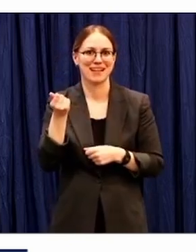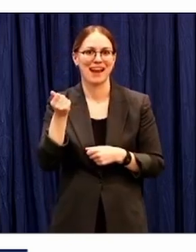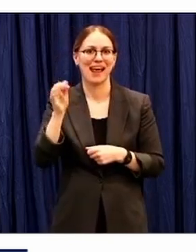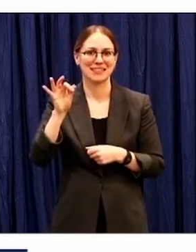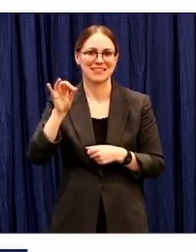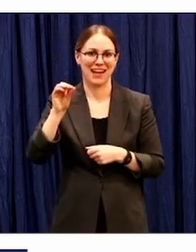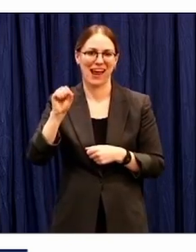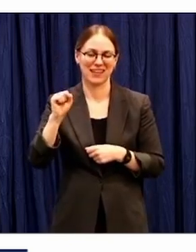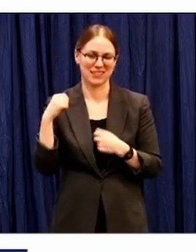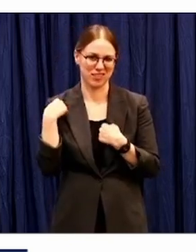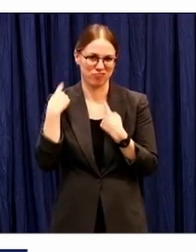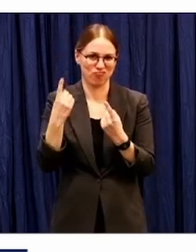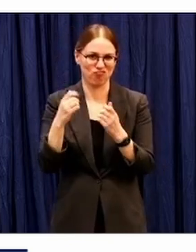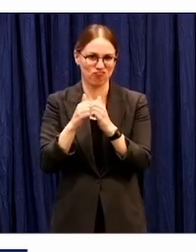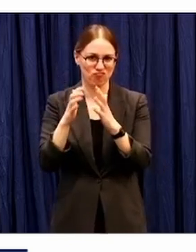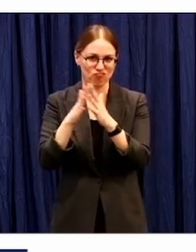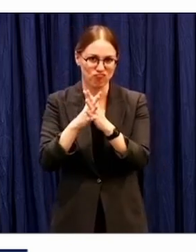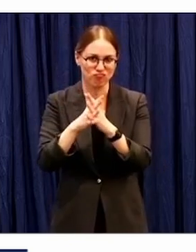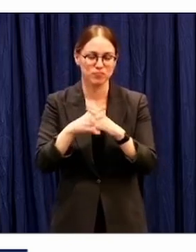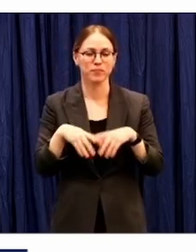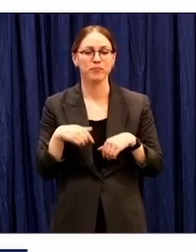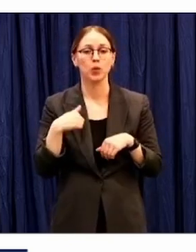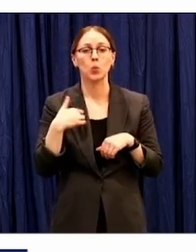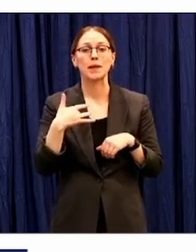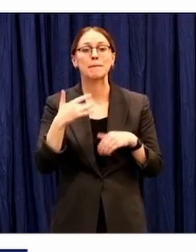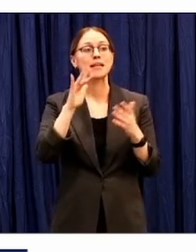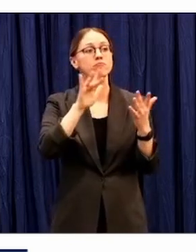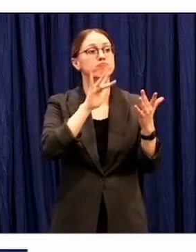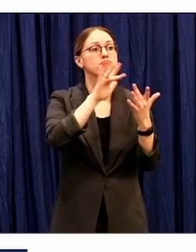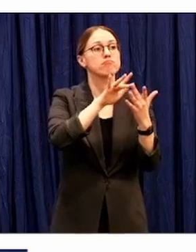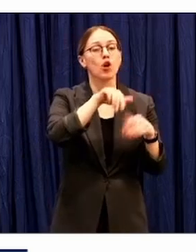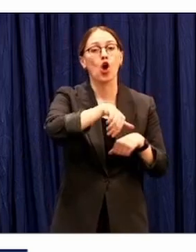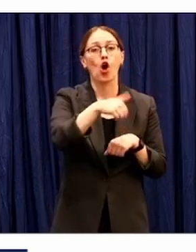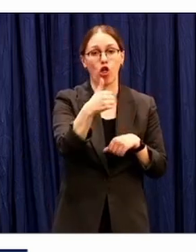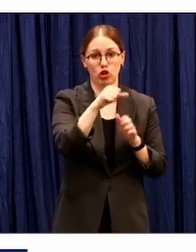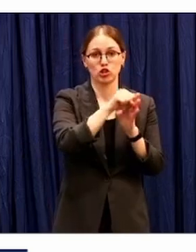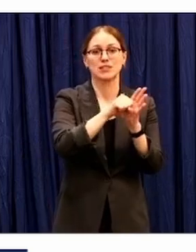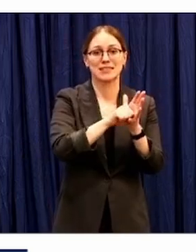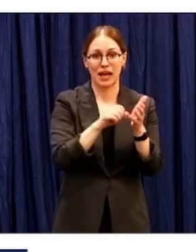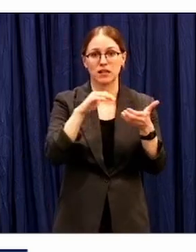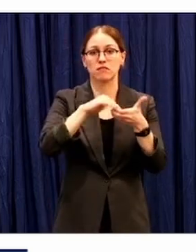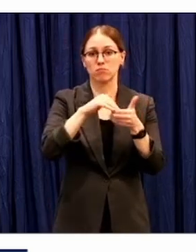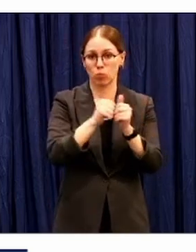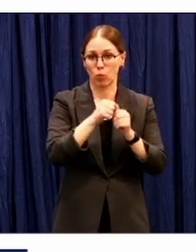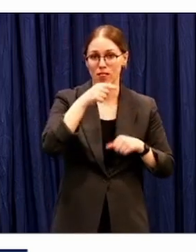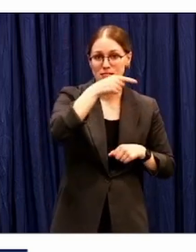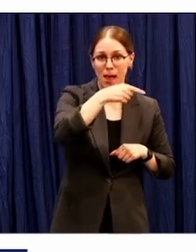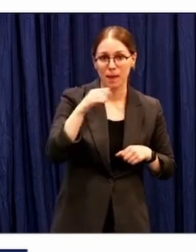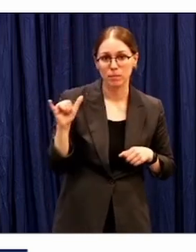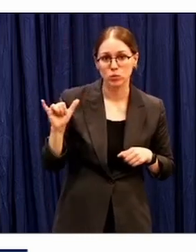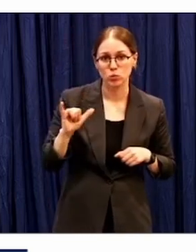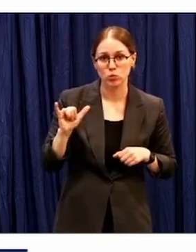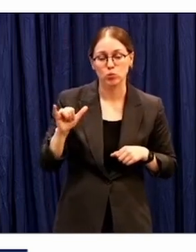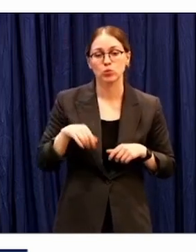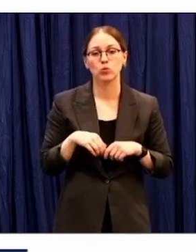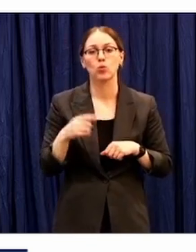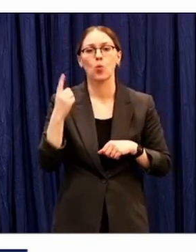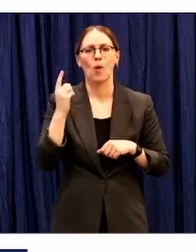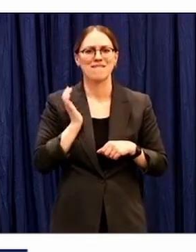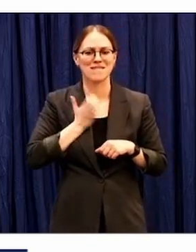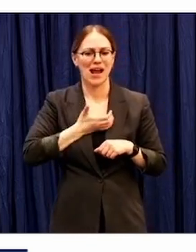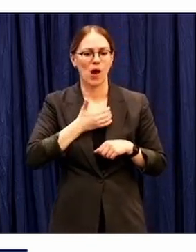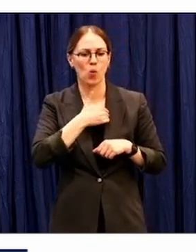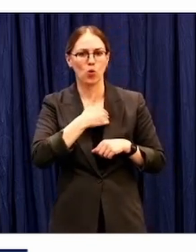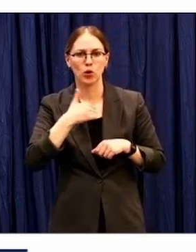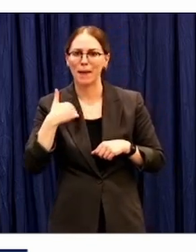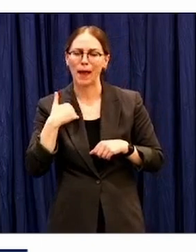on outreach, communicating with other states and public entities. I believe that one of our members sits on a work group that includes the